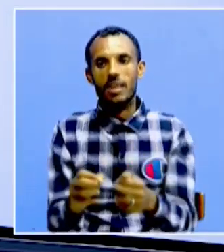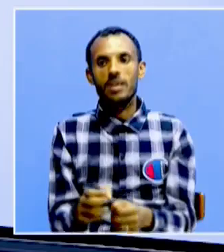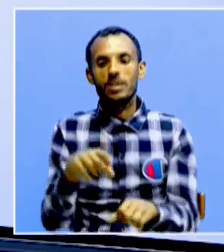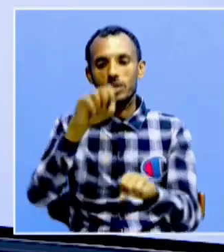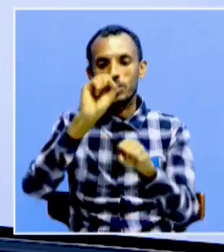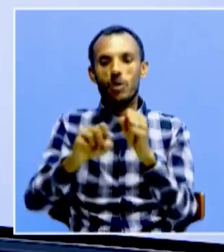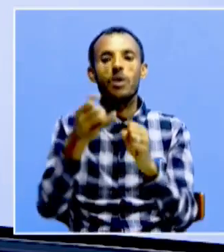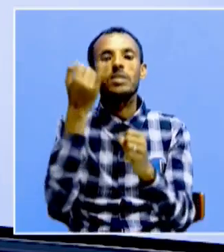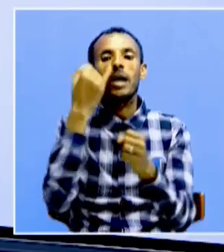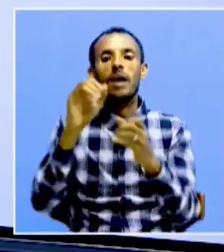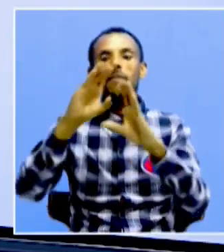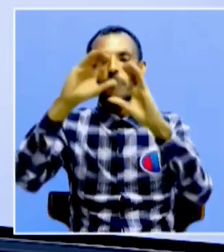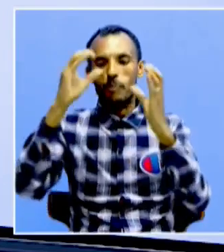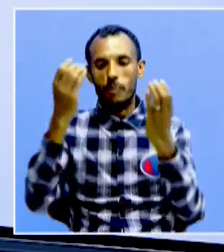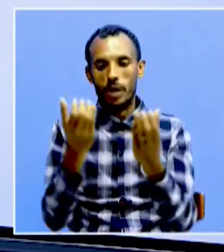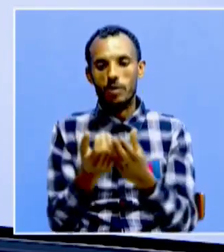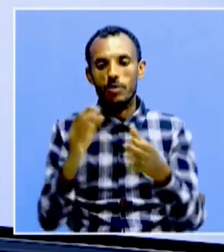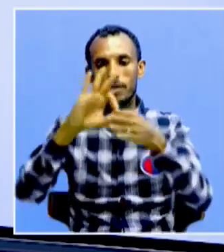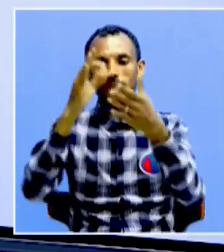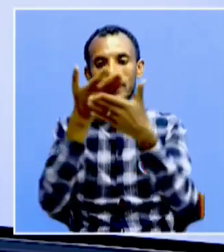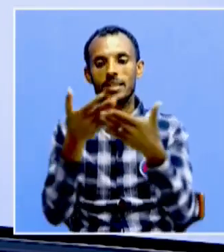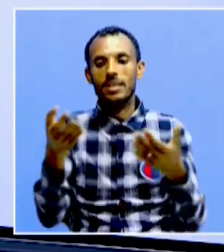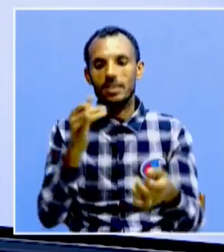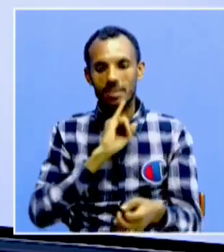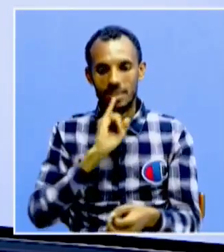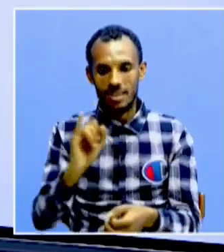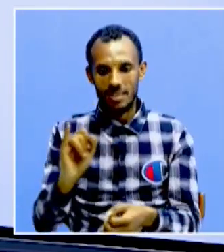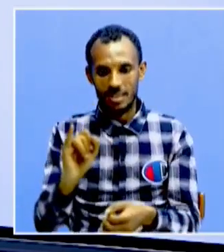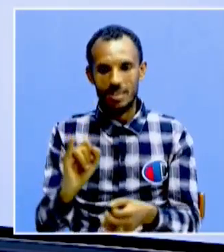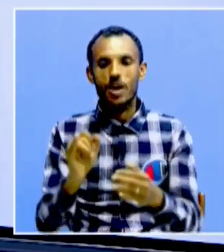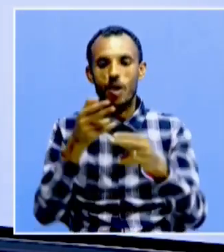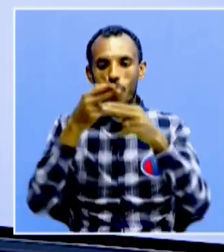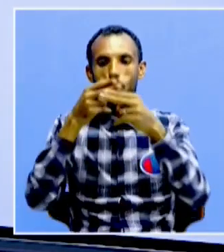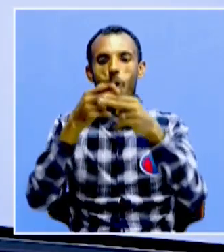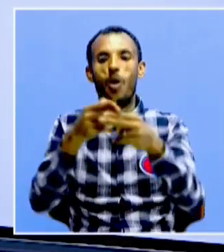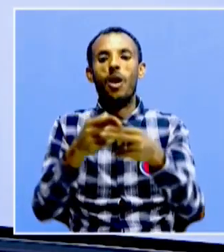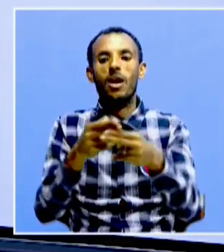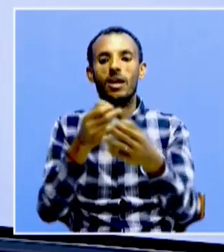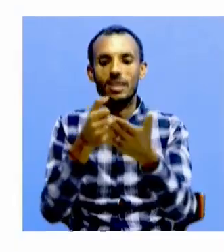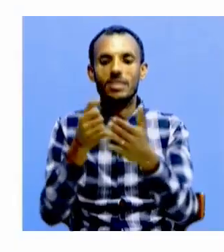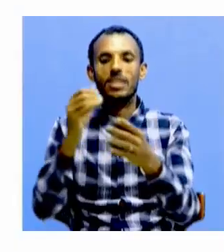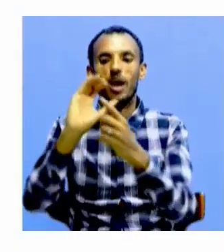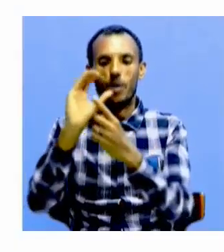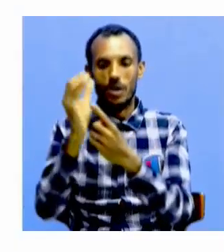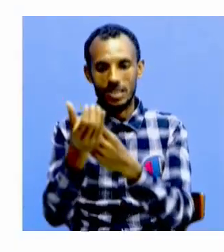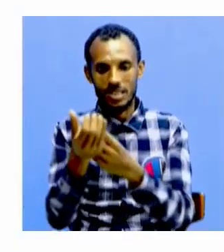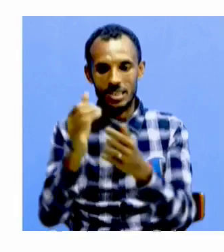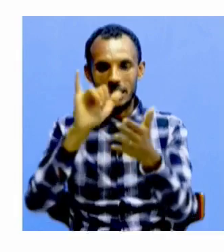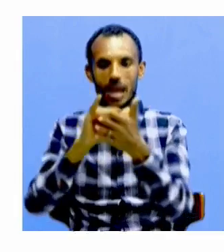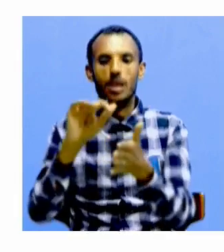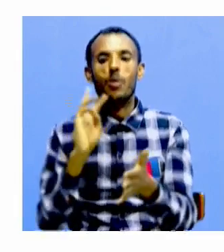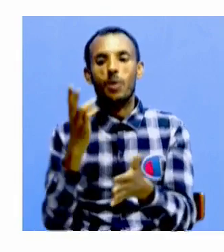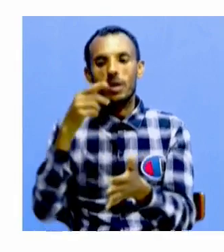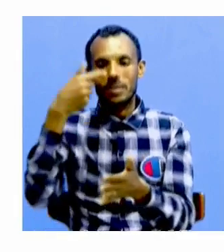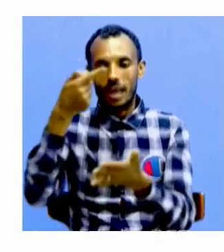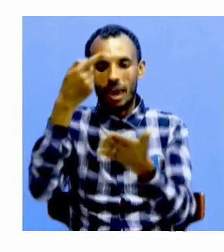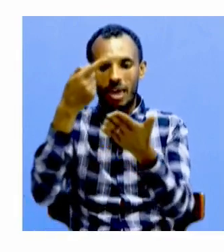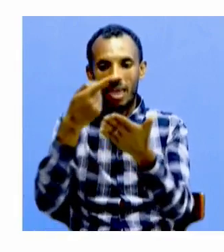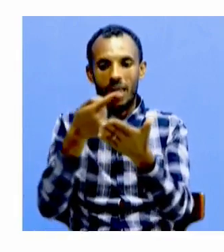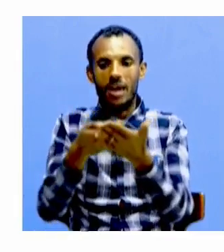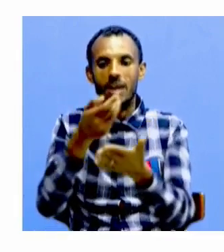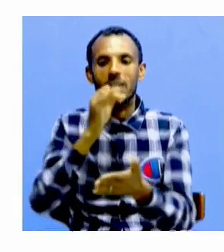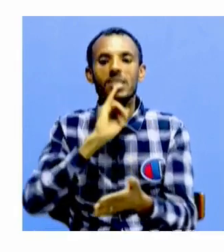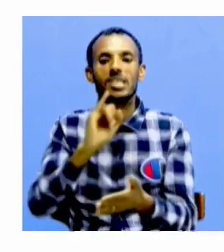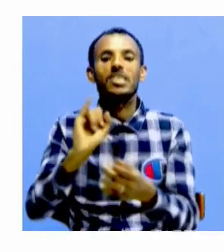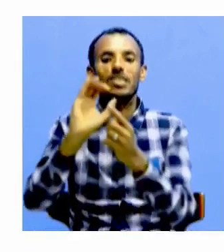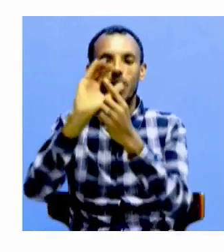the if part of the sentence is what? It is the condition. The condition that we said is here. Here is